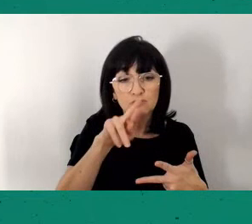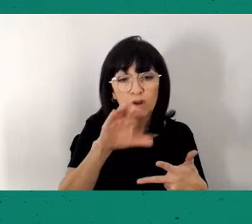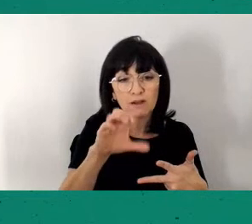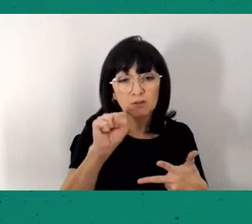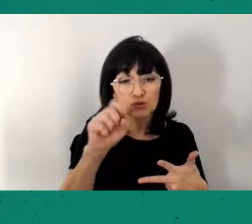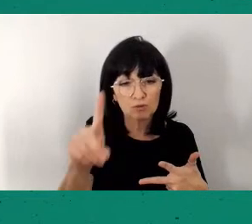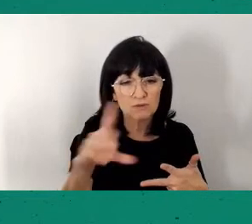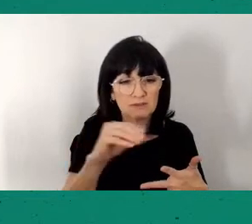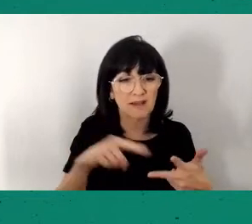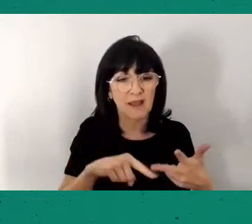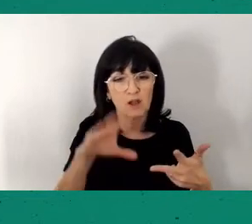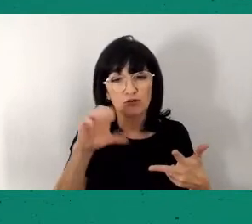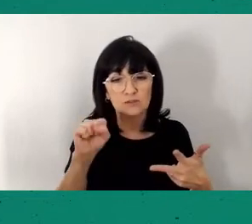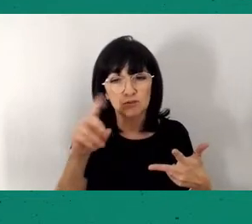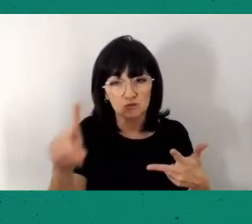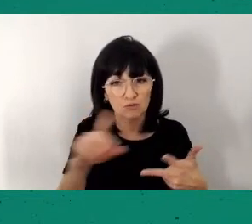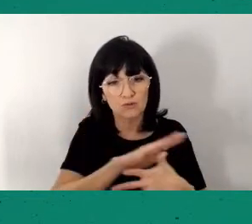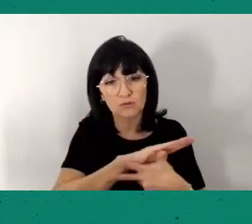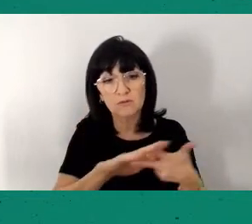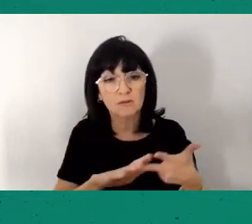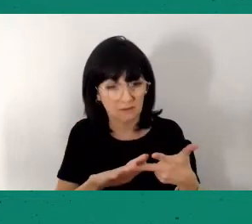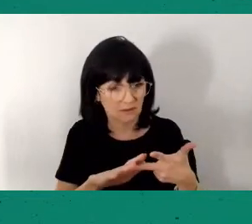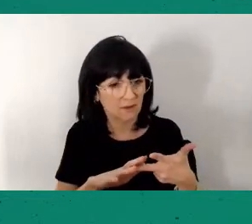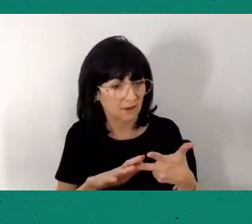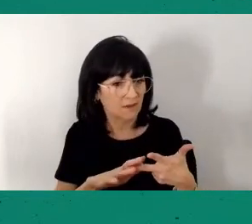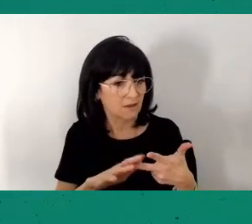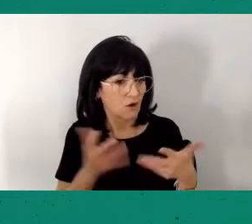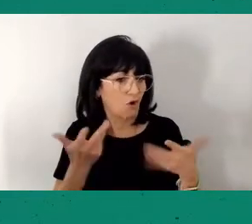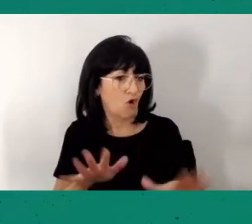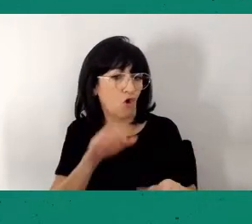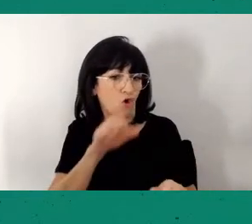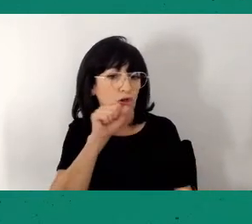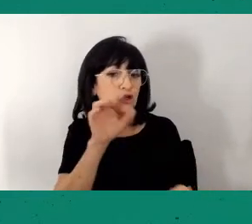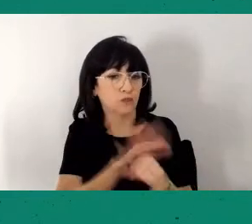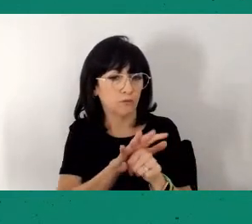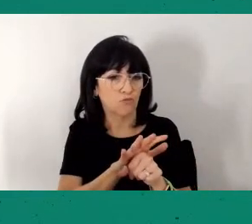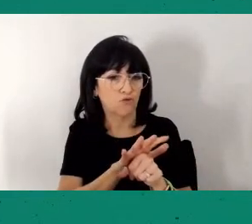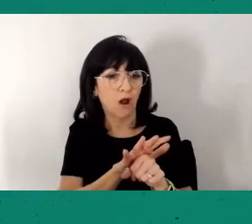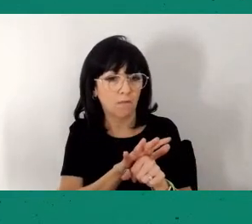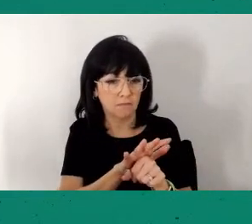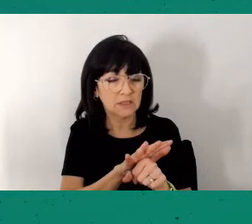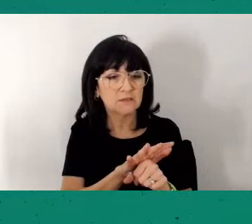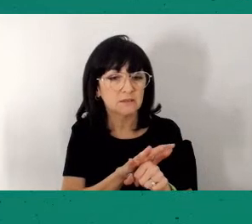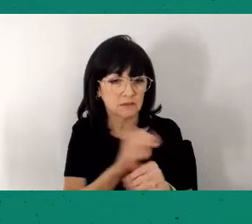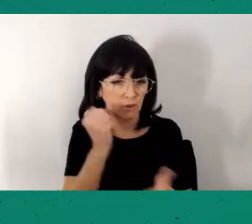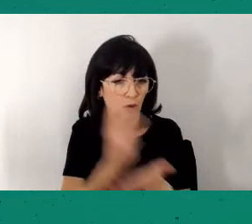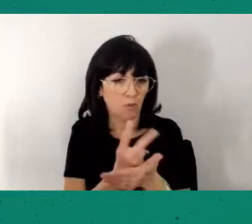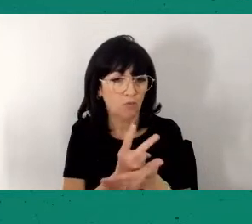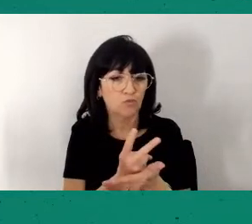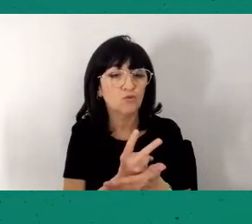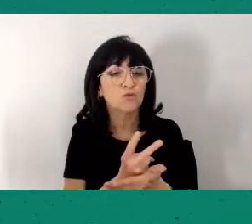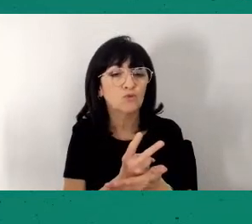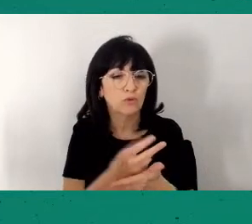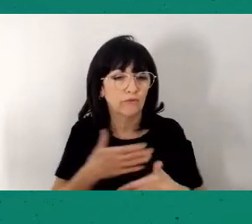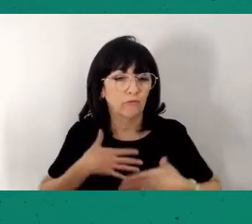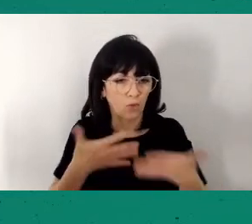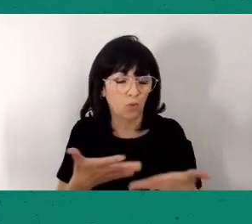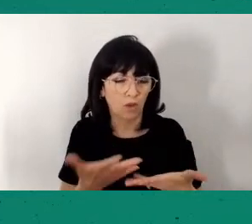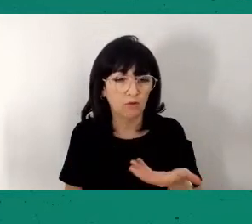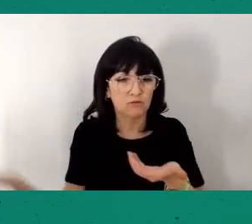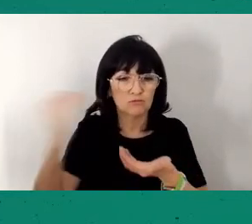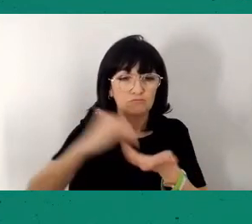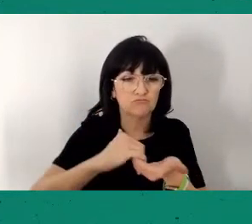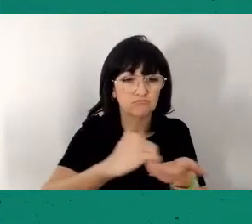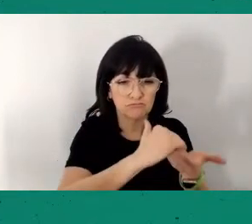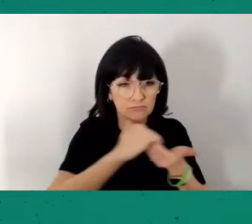is like. We are doing more community engagement and outreach to parents. We have a number